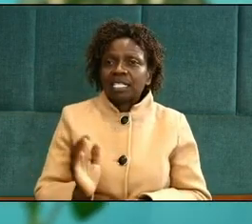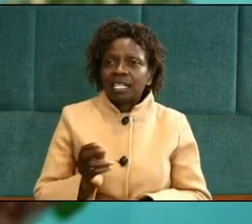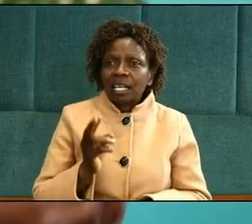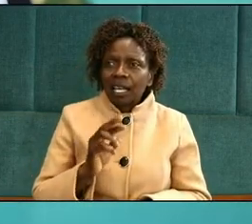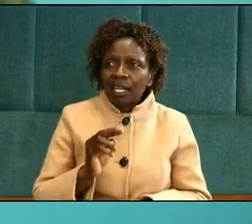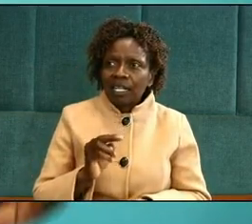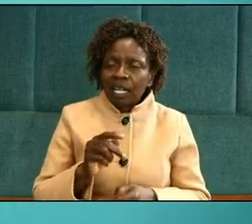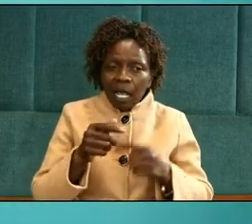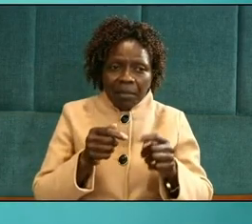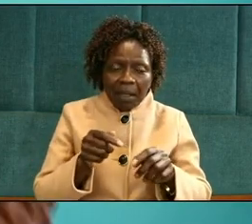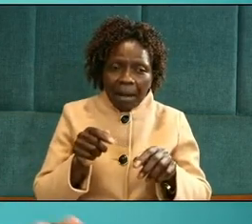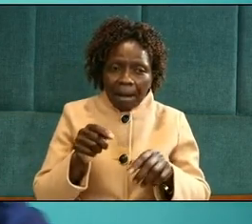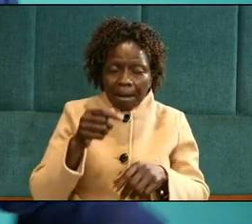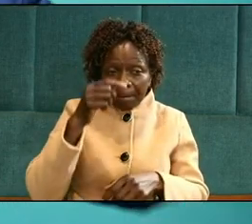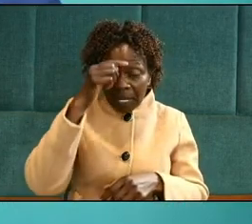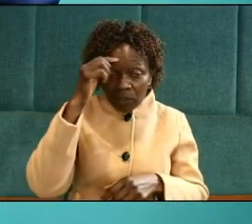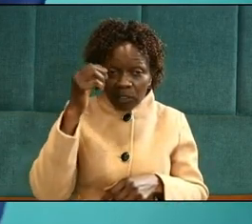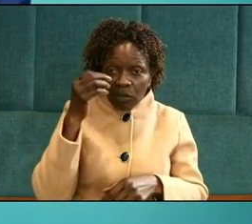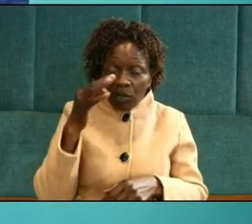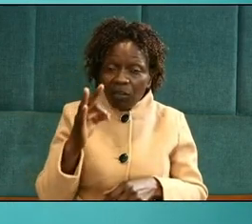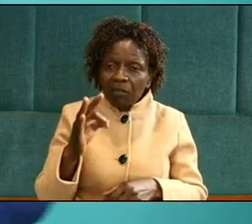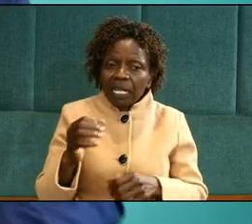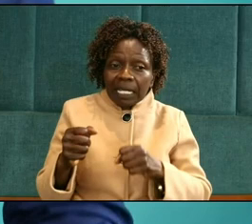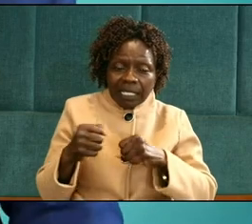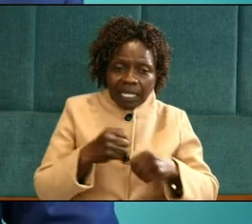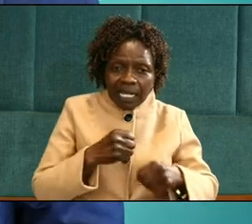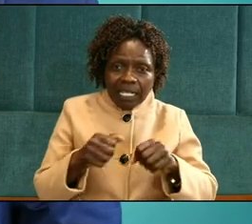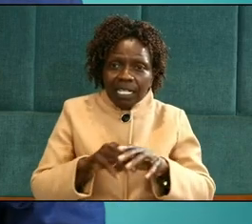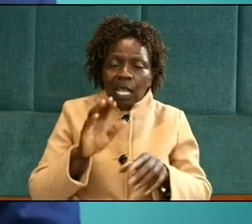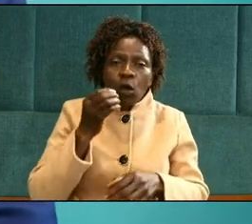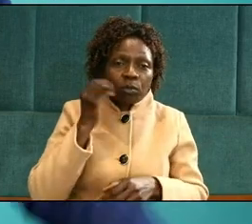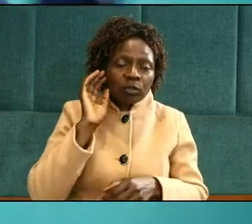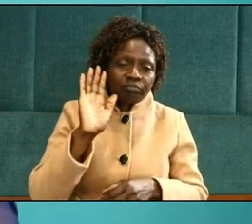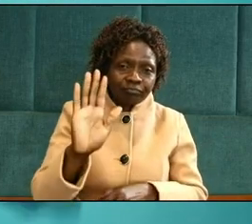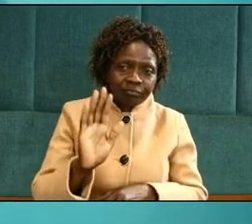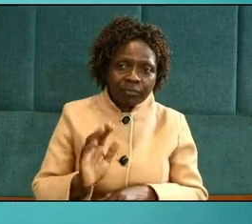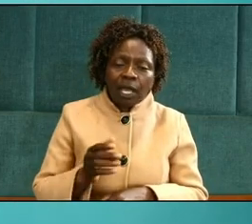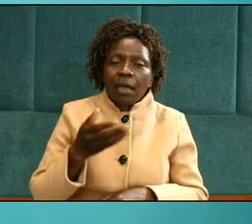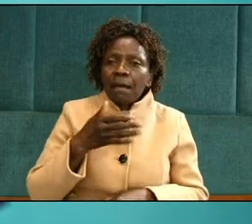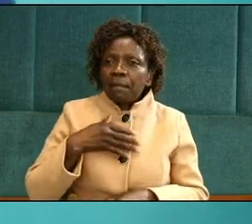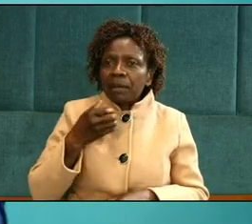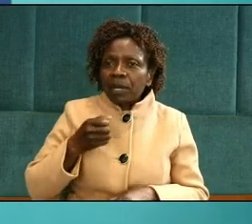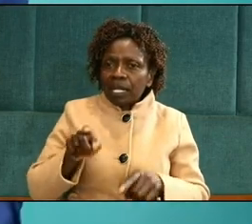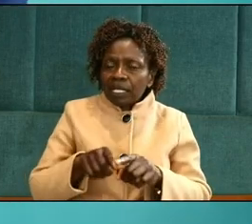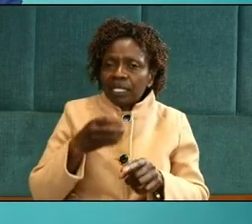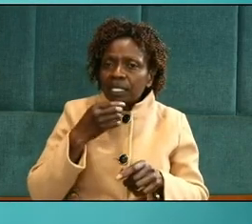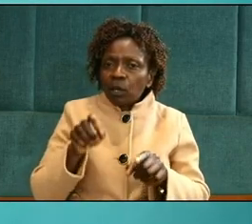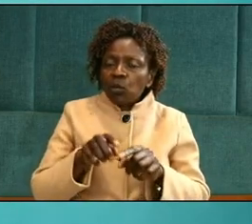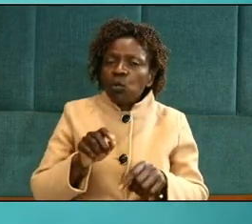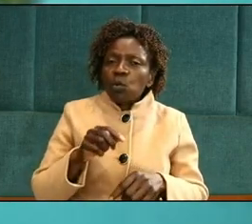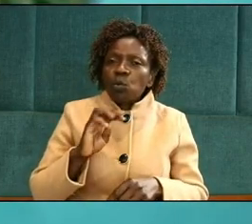are coming as a result of a challenge in their homes. My brothers and sisters, we